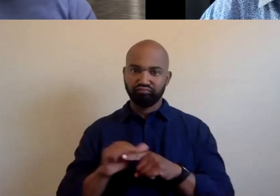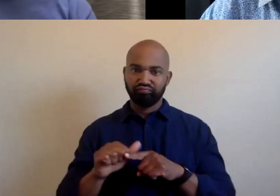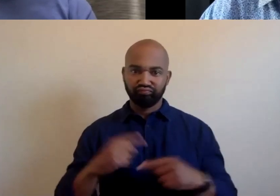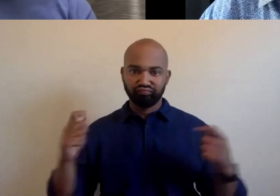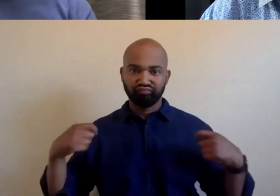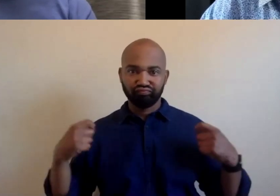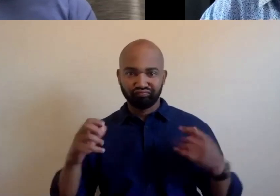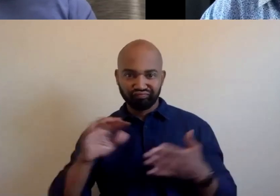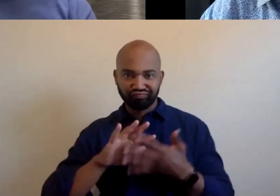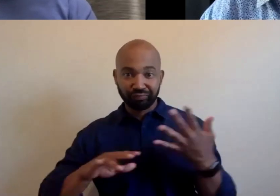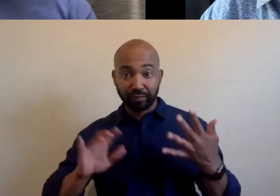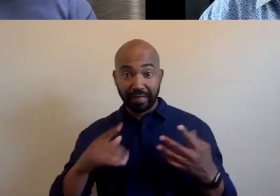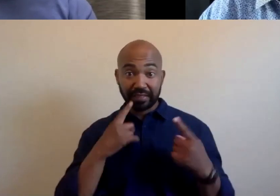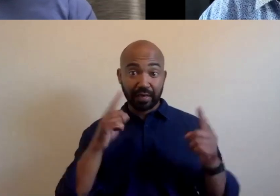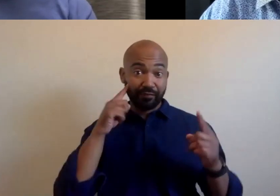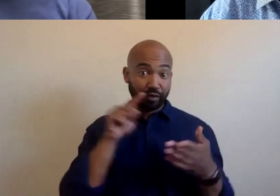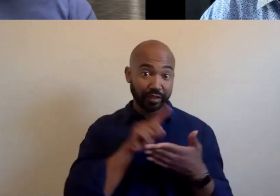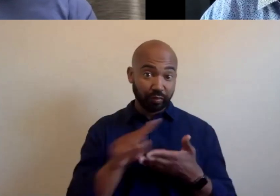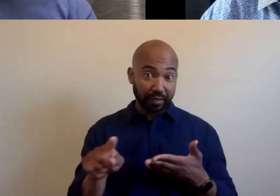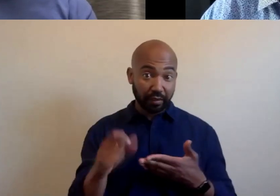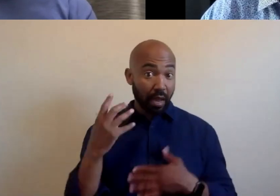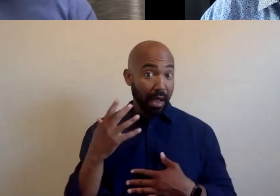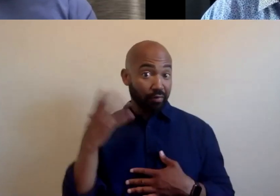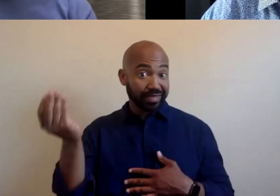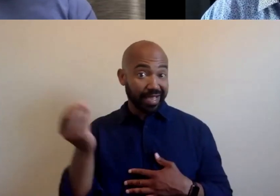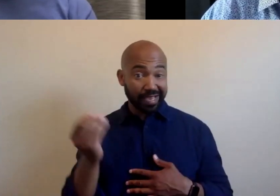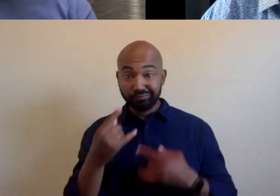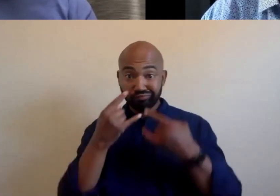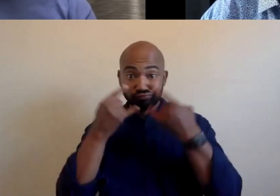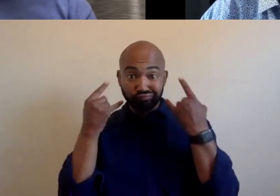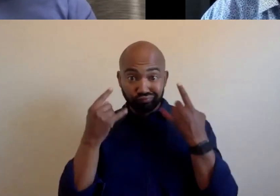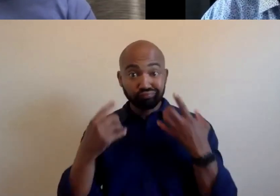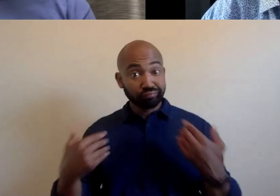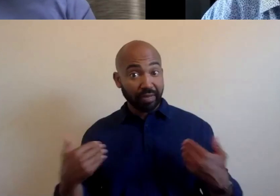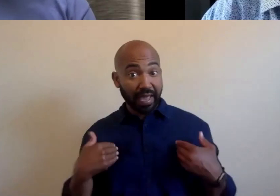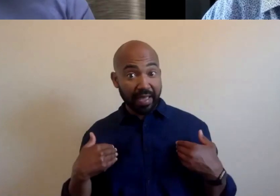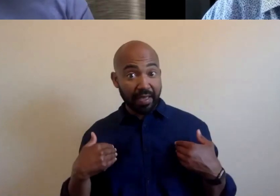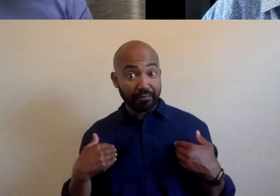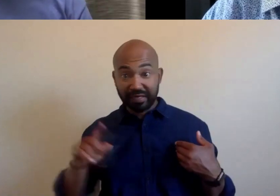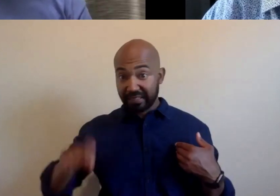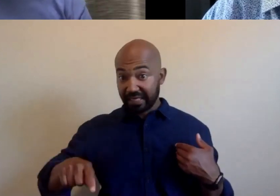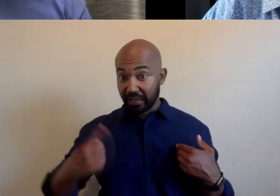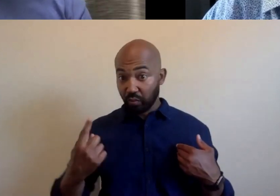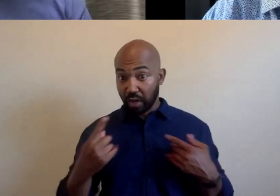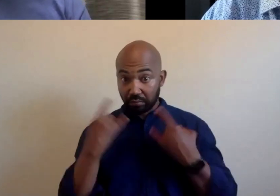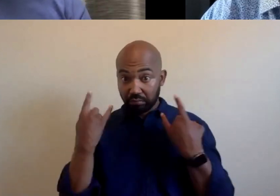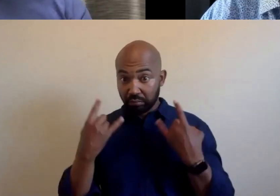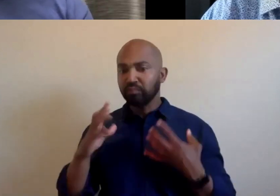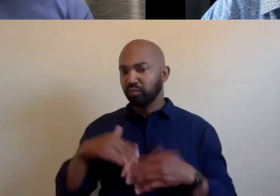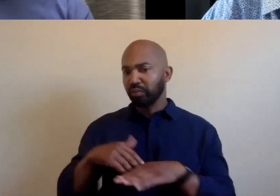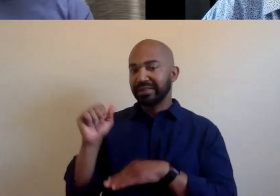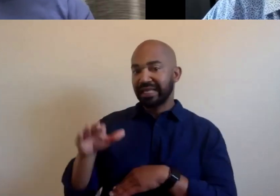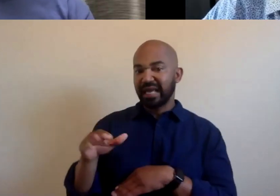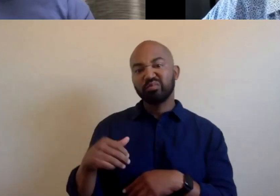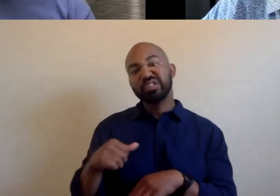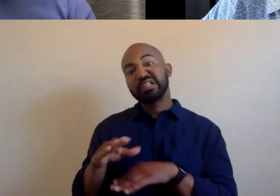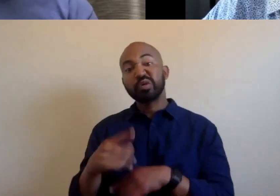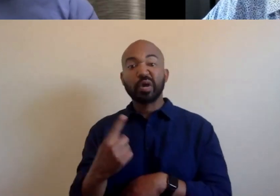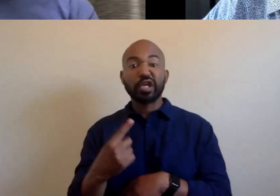week. If you do want to go outside and you want to wear a mask and you need one, we will send you one. So let us know and we will send you 1 or 2 or